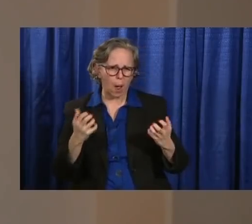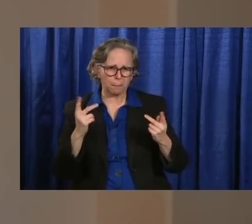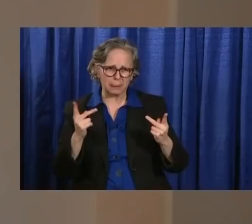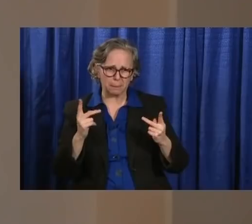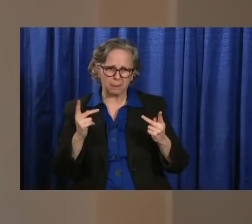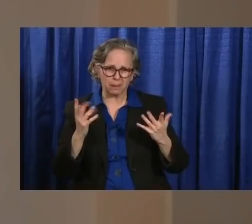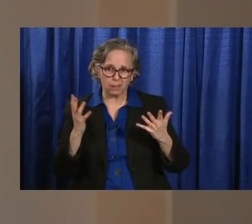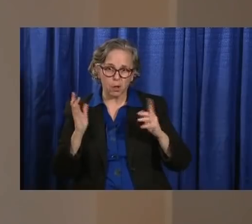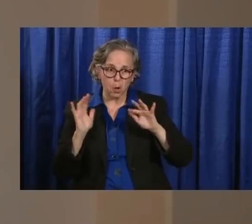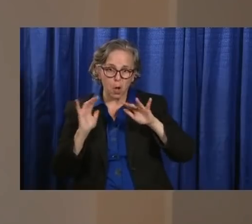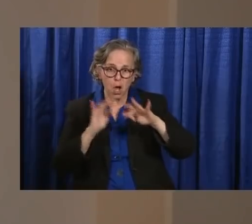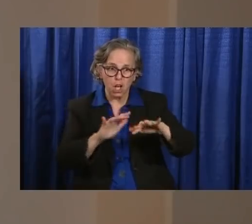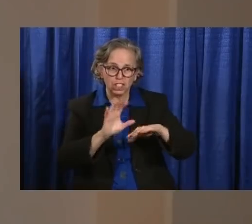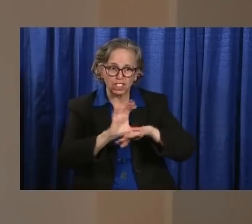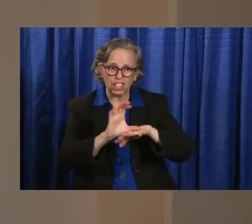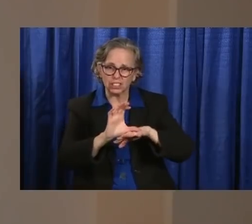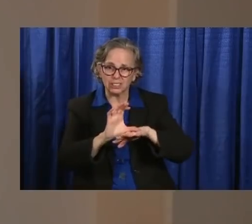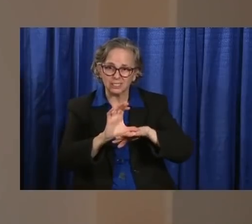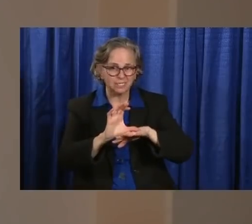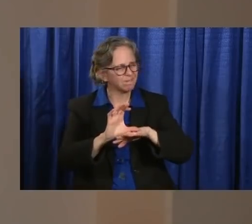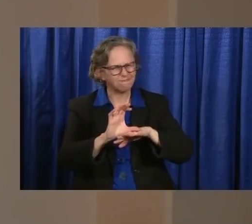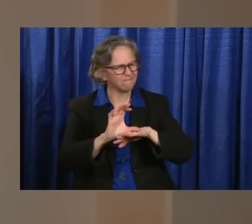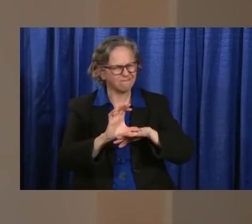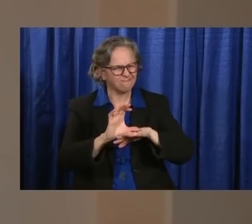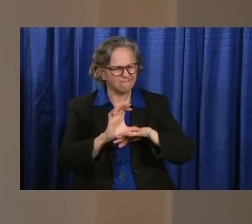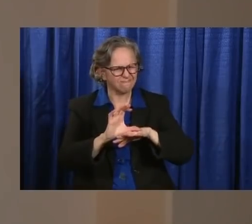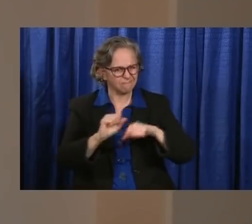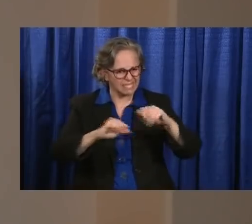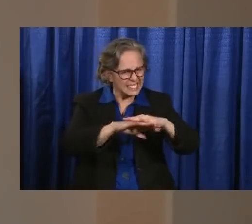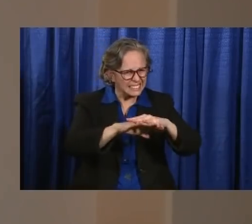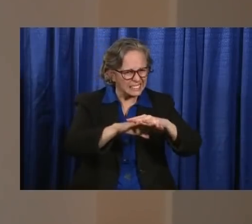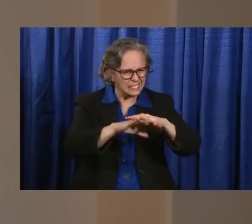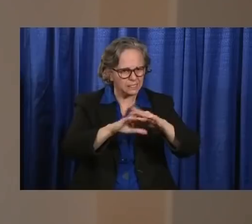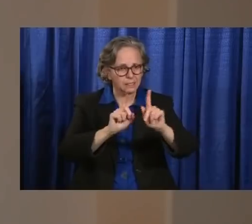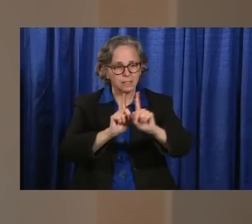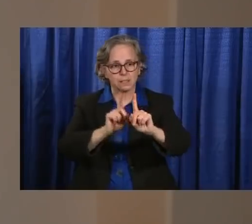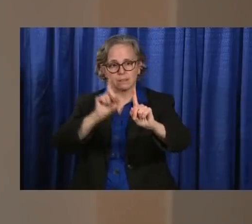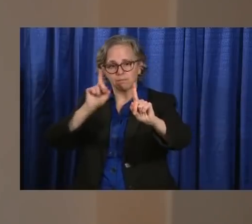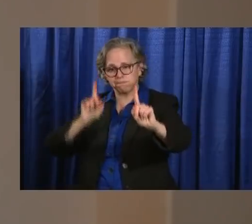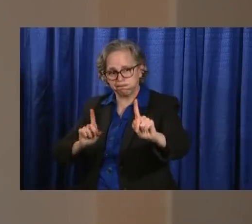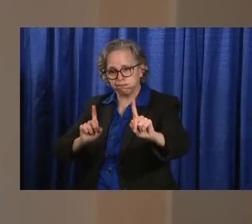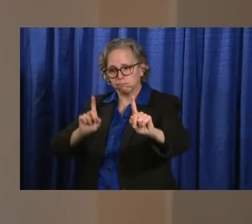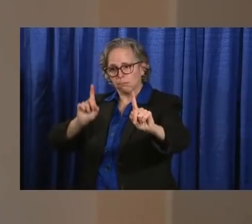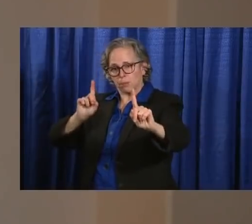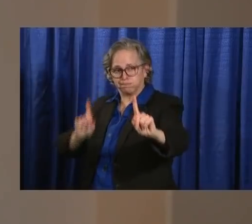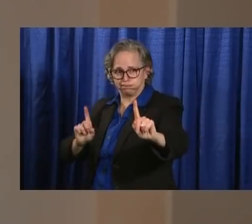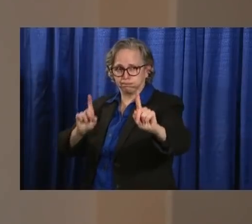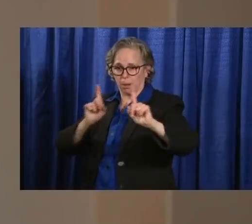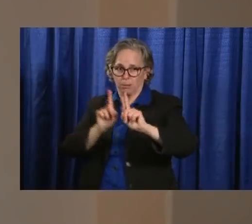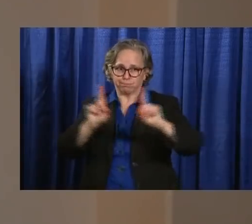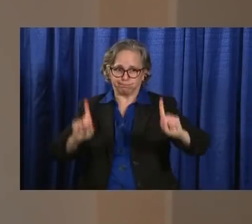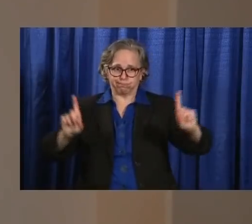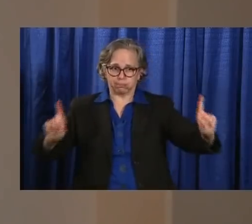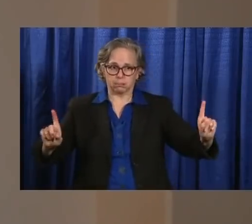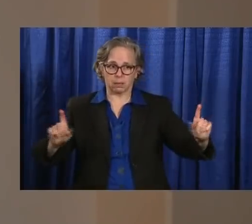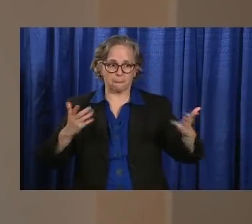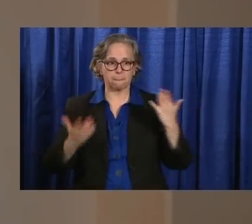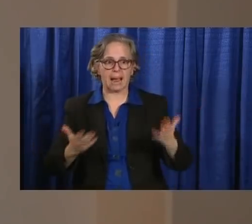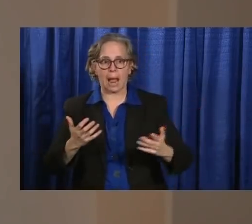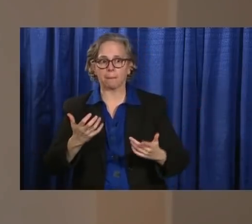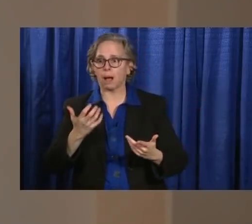distancing, not have service if possible. This may be a great tool for you to go go in your car, go to a